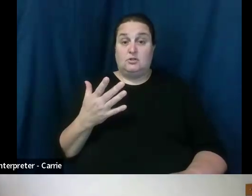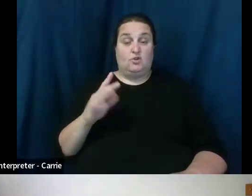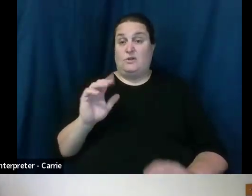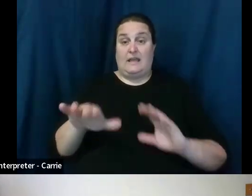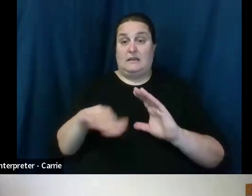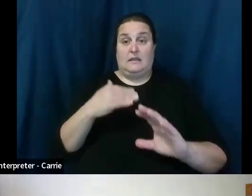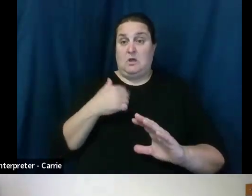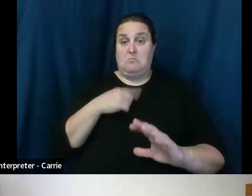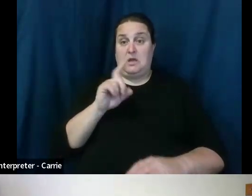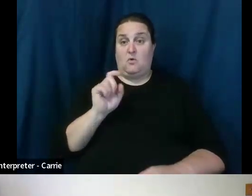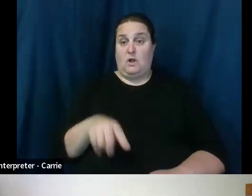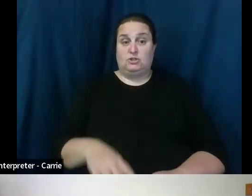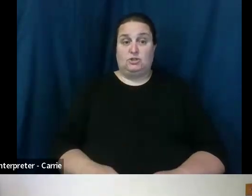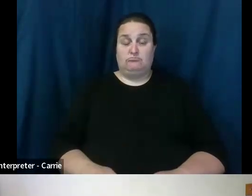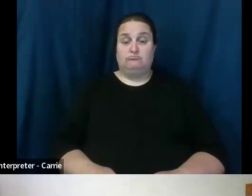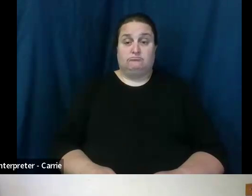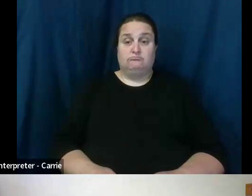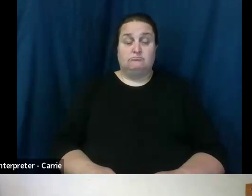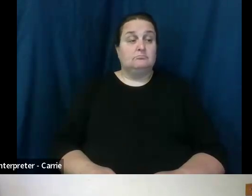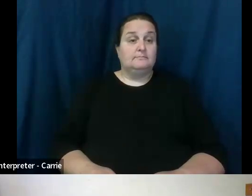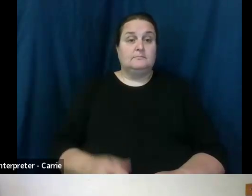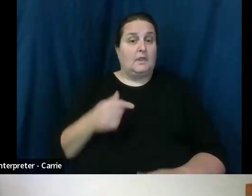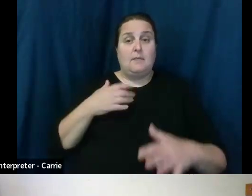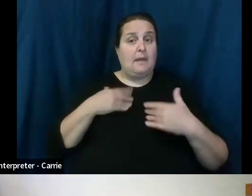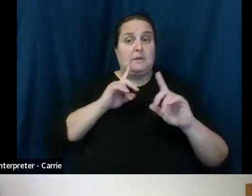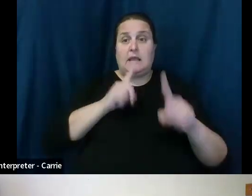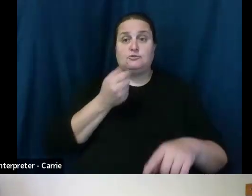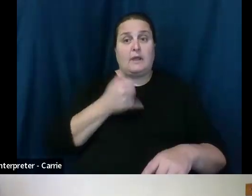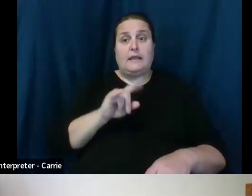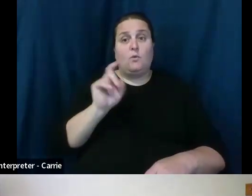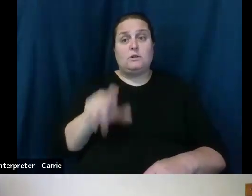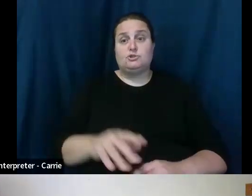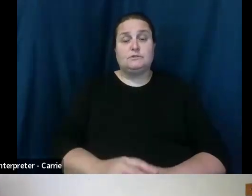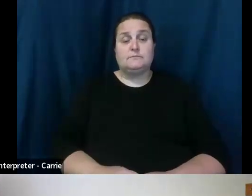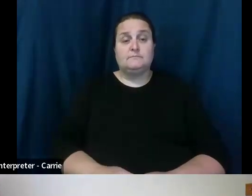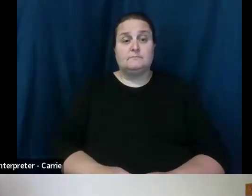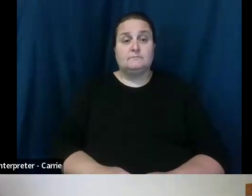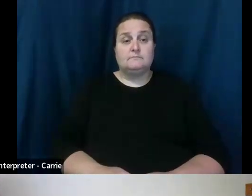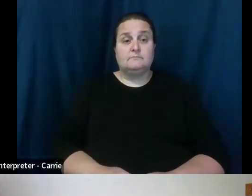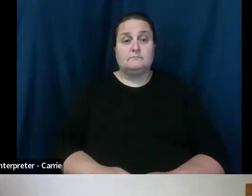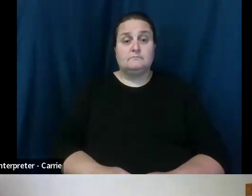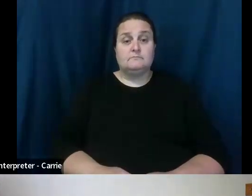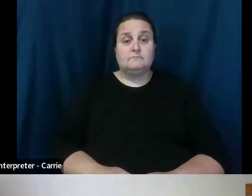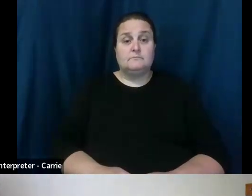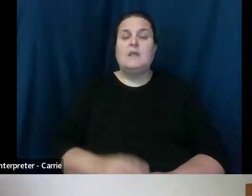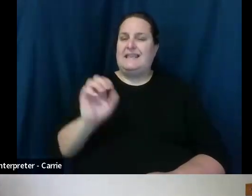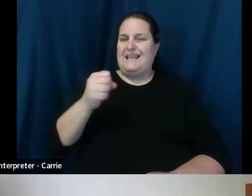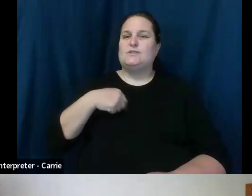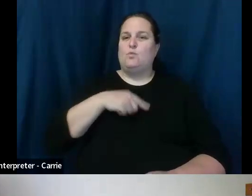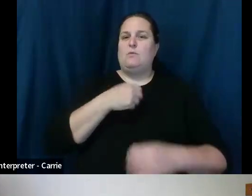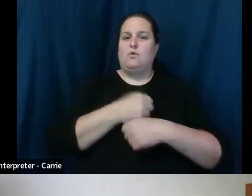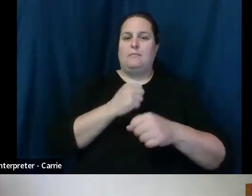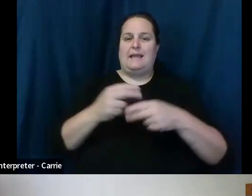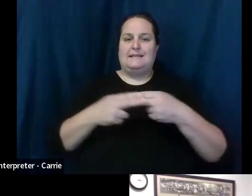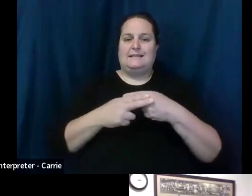shoot me a question. You can shoot me an email as well. I'm happy to answer any questions that people have. Yeah, we can make this slide successful for